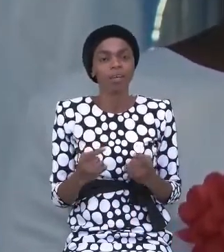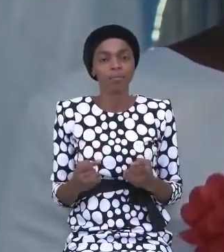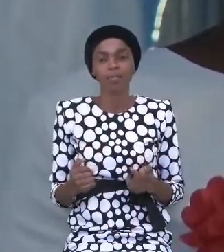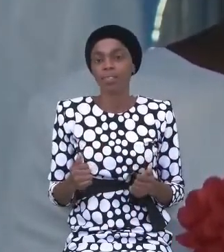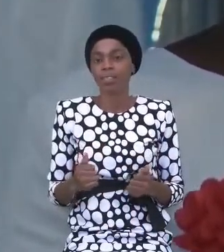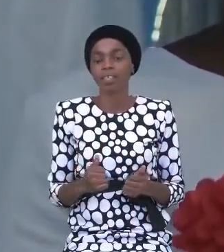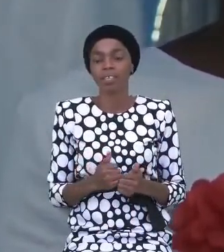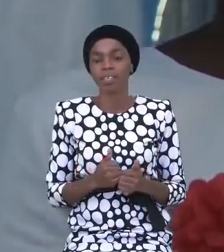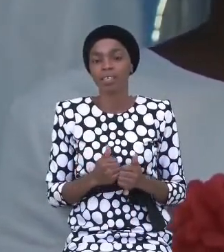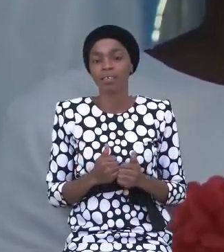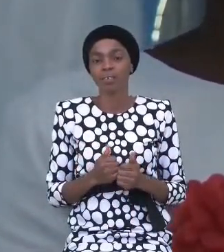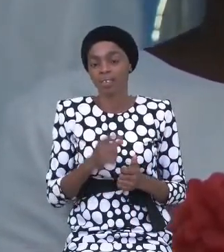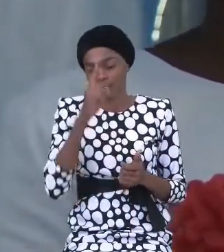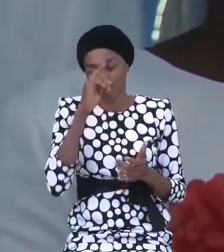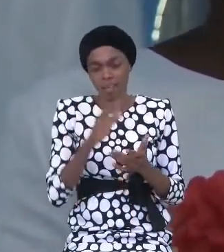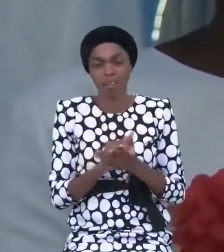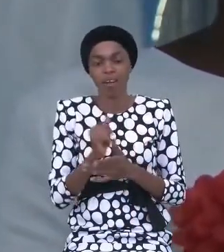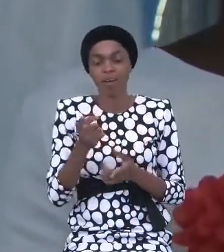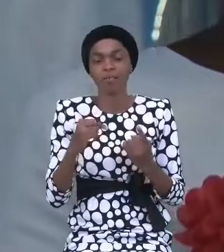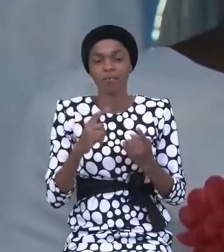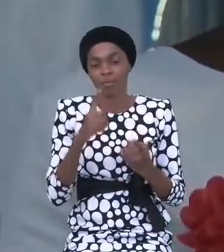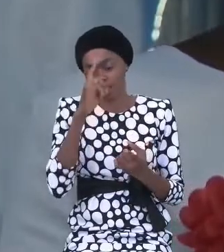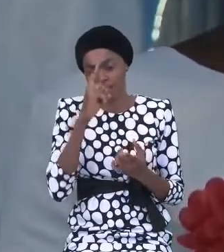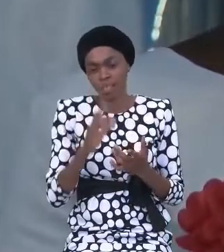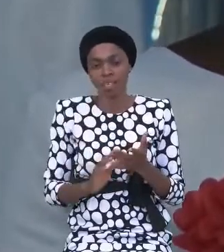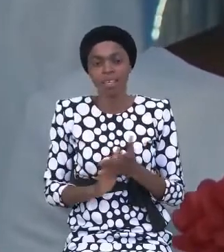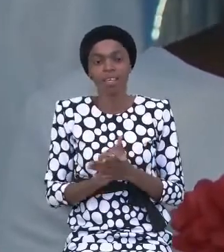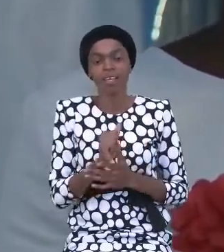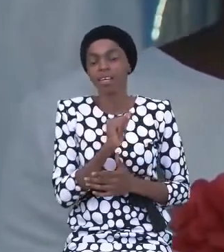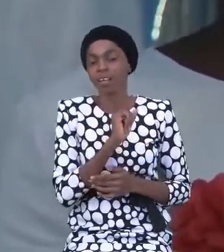Come believing, come